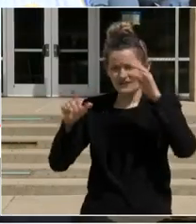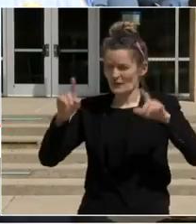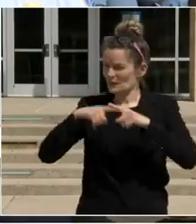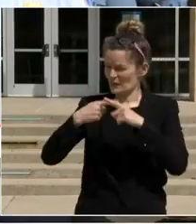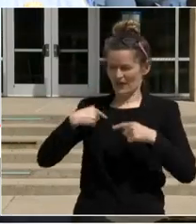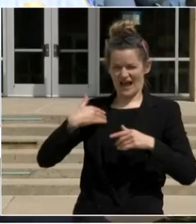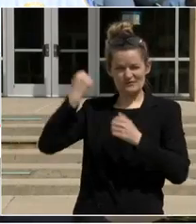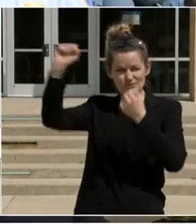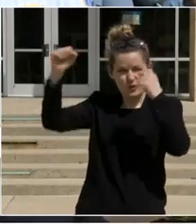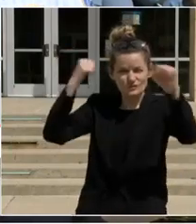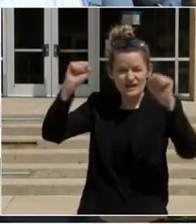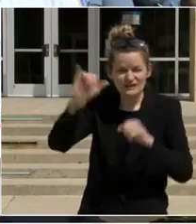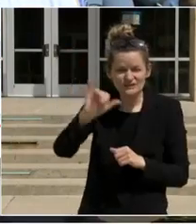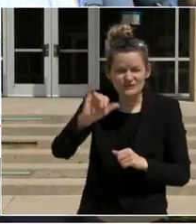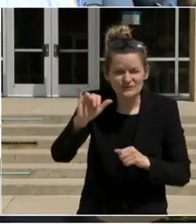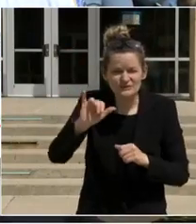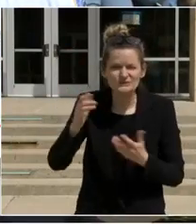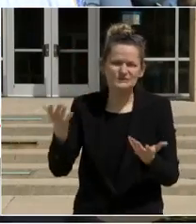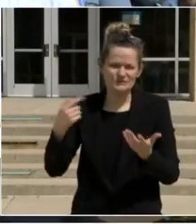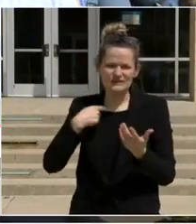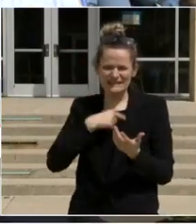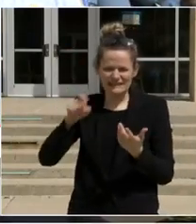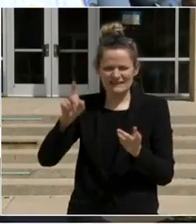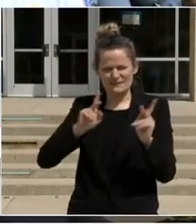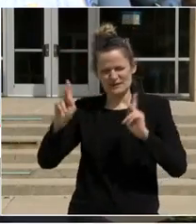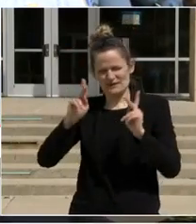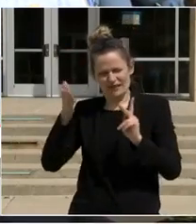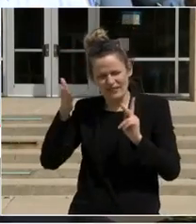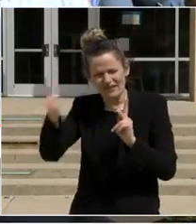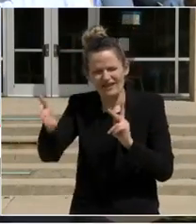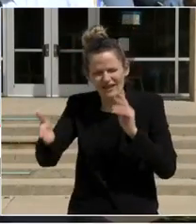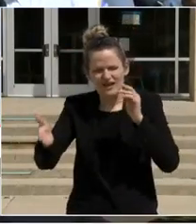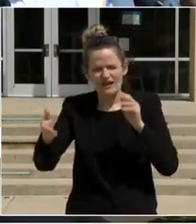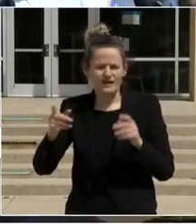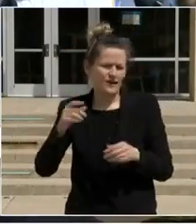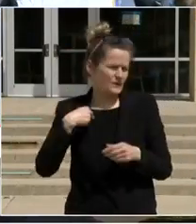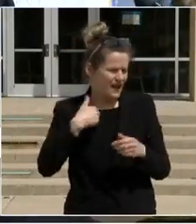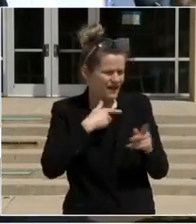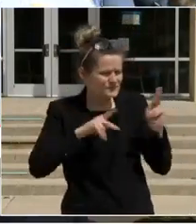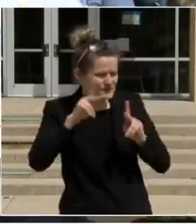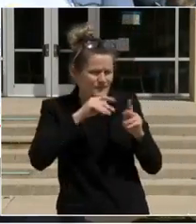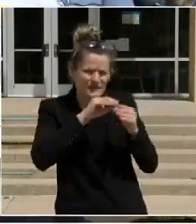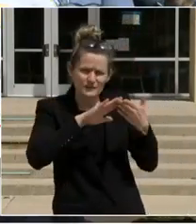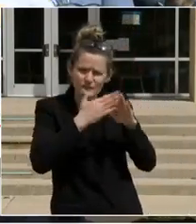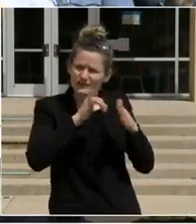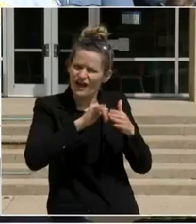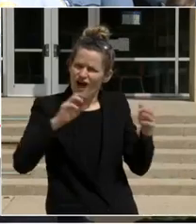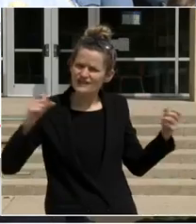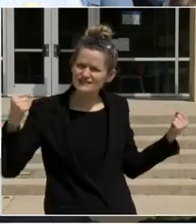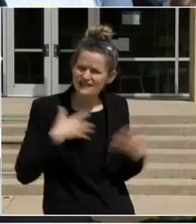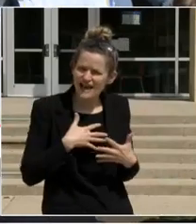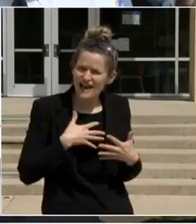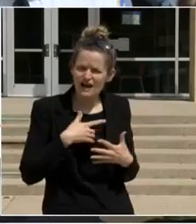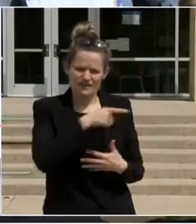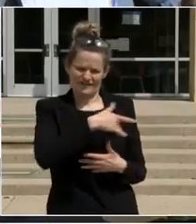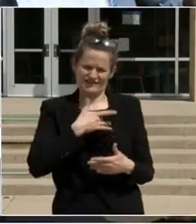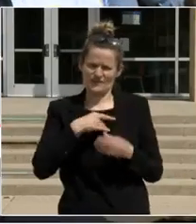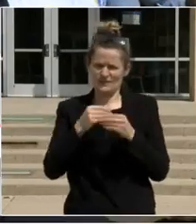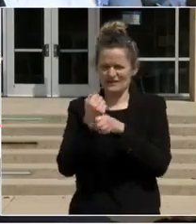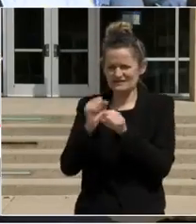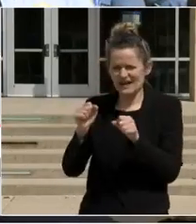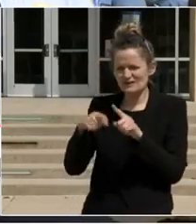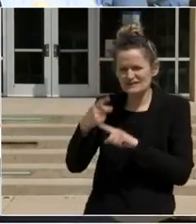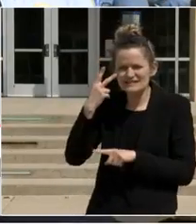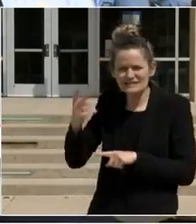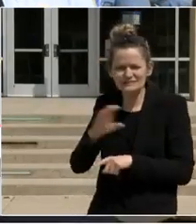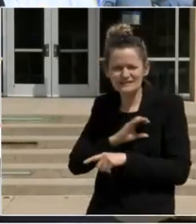in communities where people are scared. Now, I'm just going to tell you, I talked to a neighbor the other day.